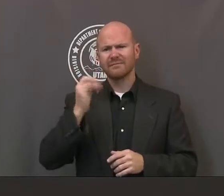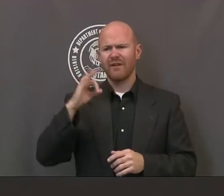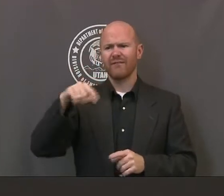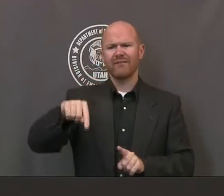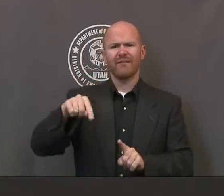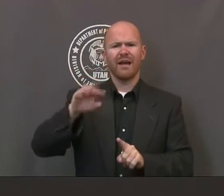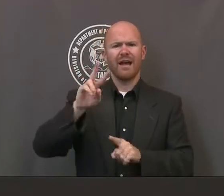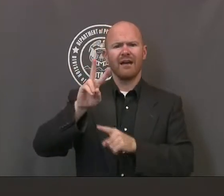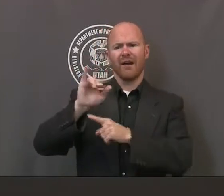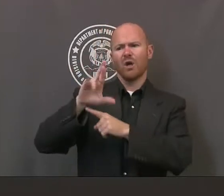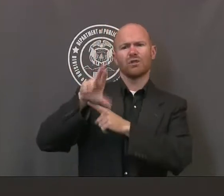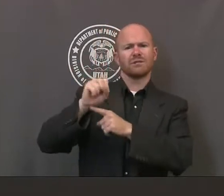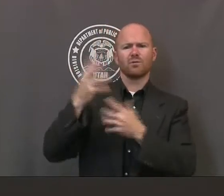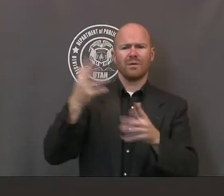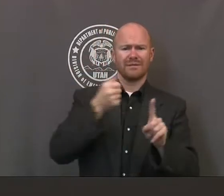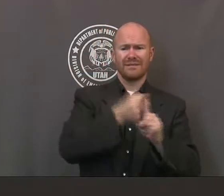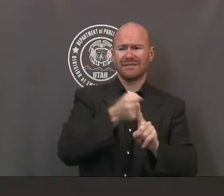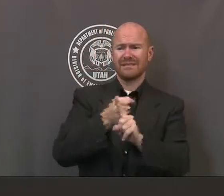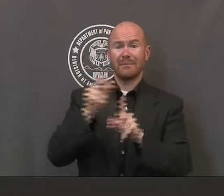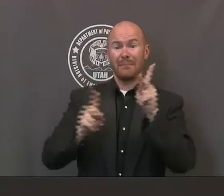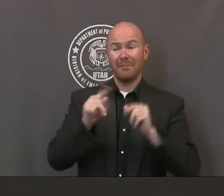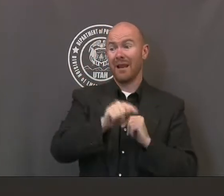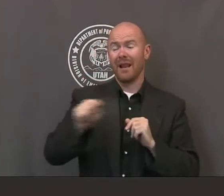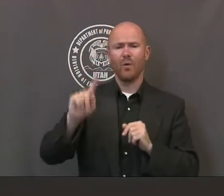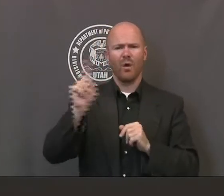has inflicted on families who have lost loved ones.